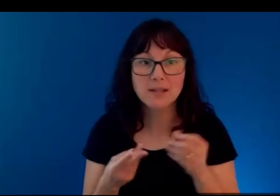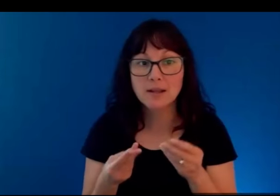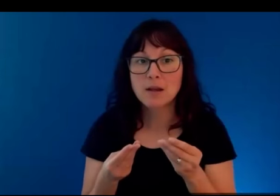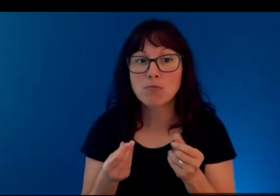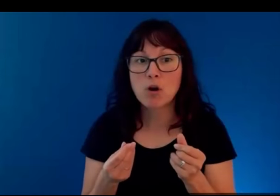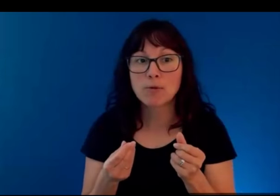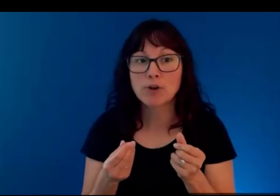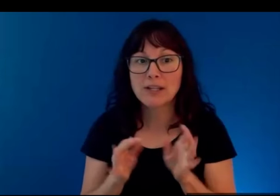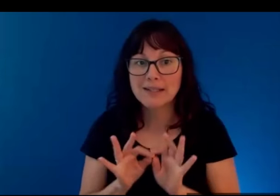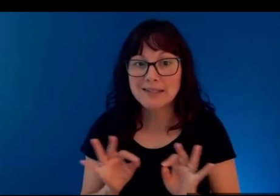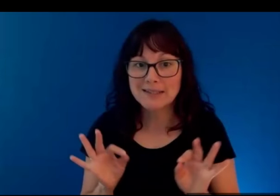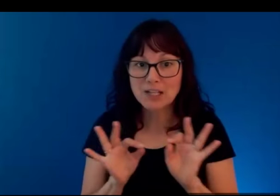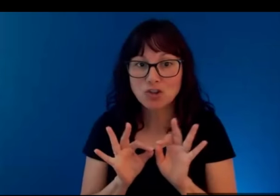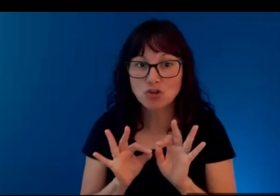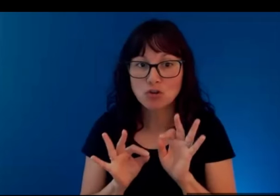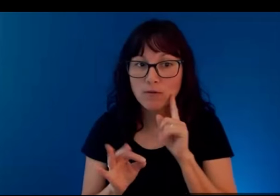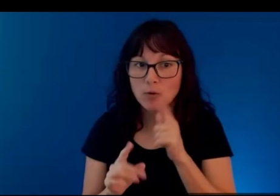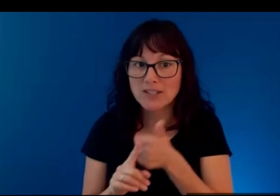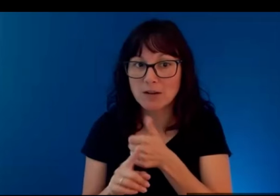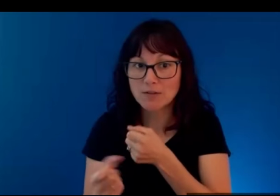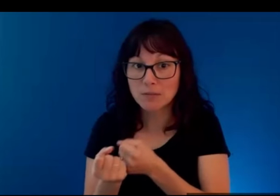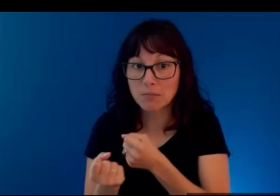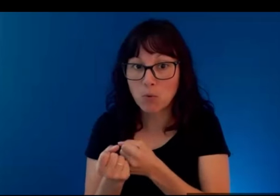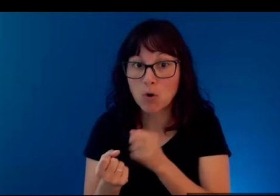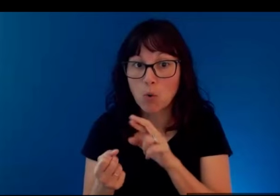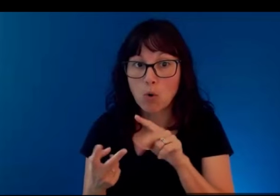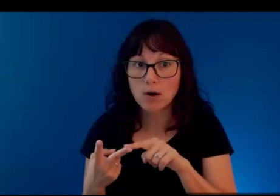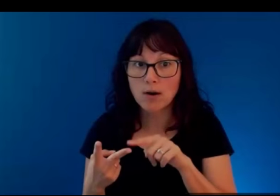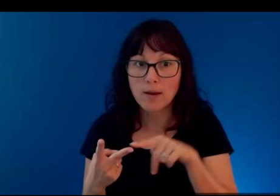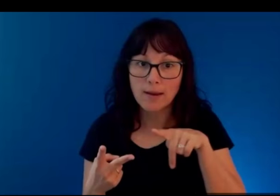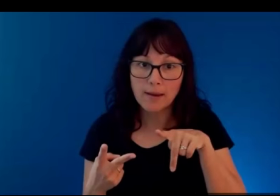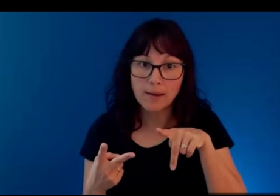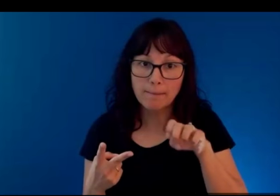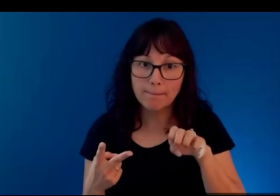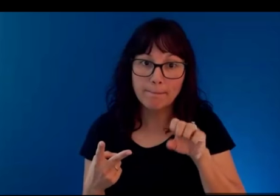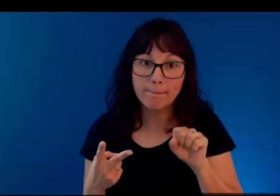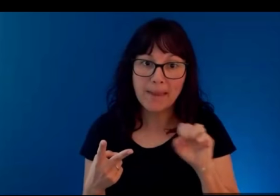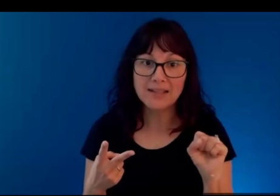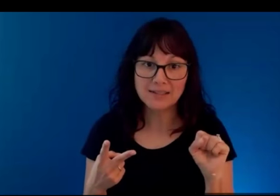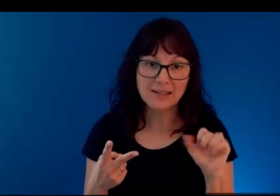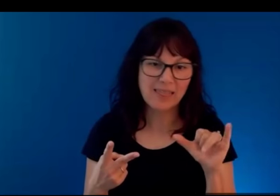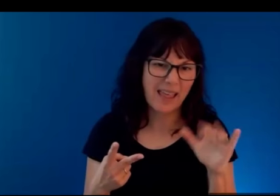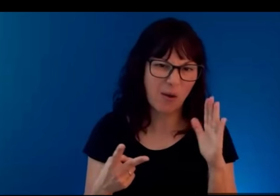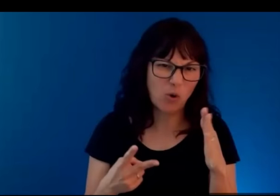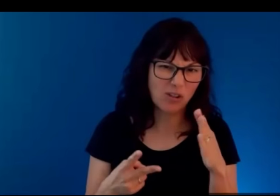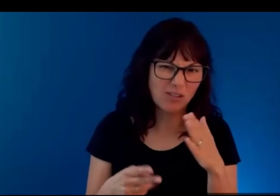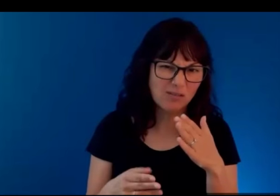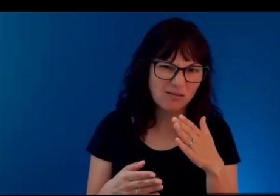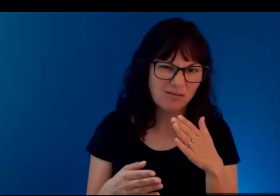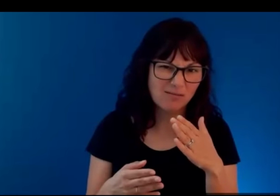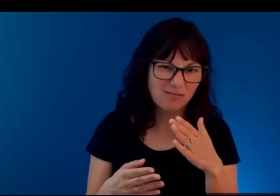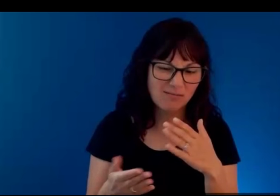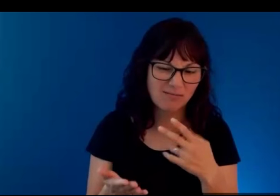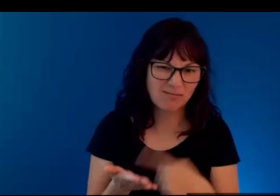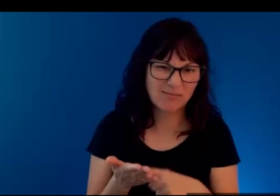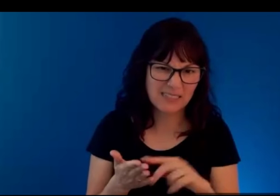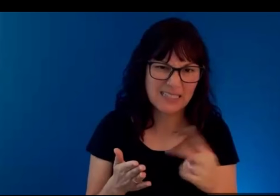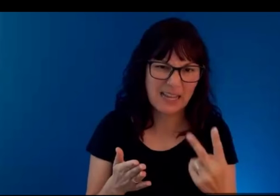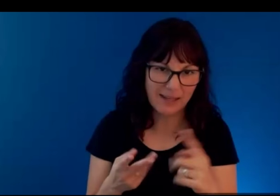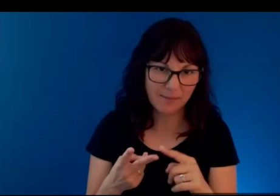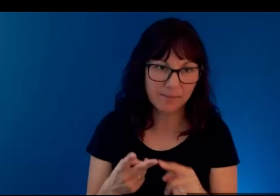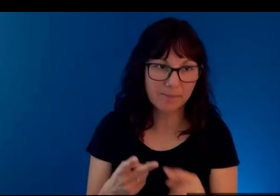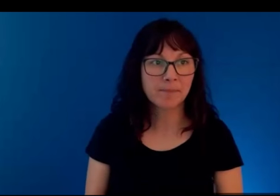Property Essential to Self-Support, or PES. And we're going to talk about that after we talk about the ABLE